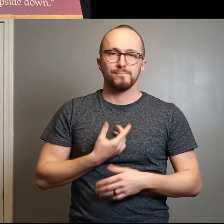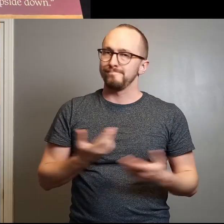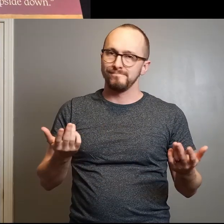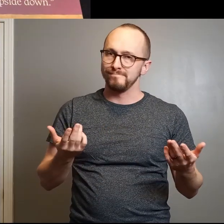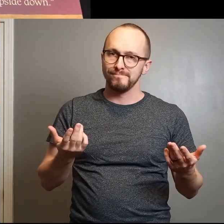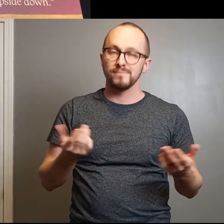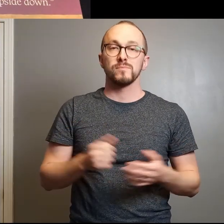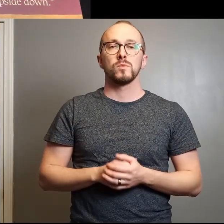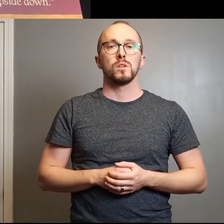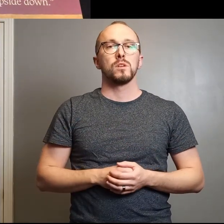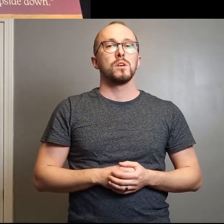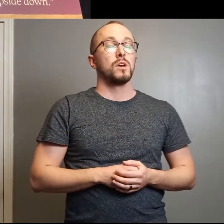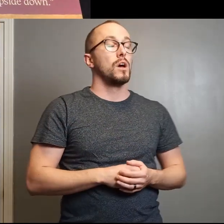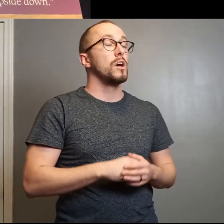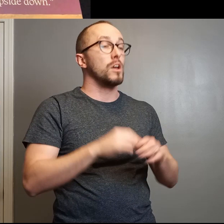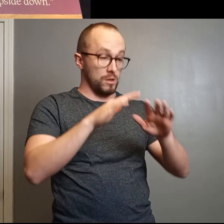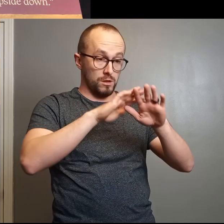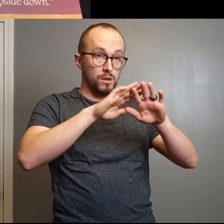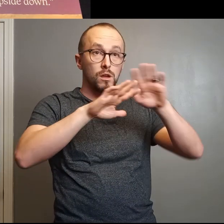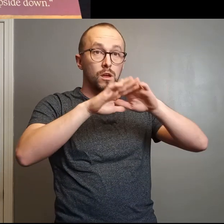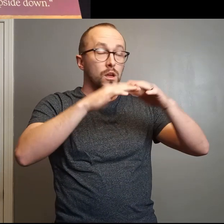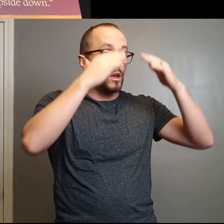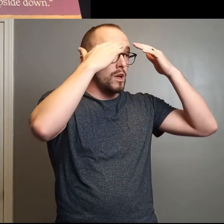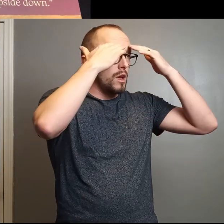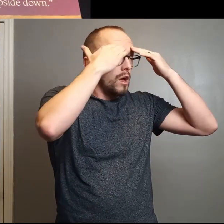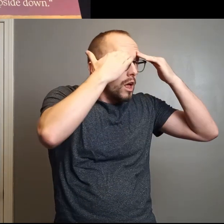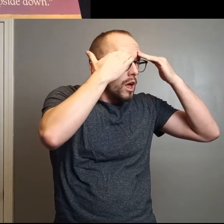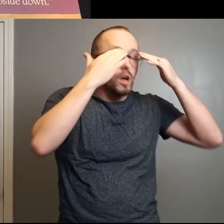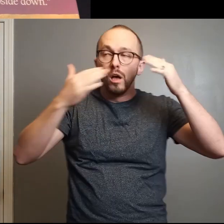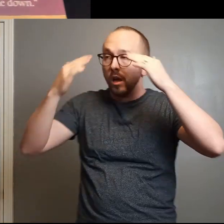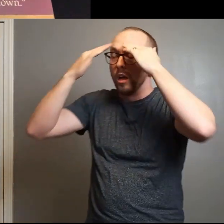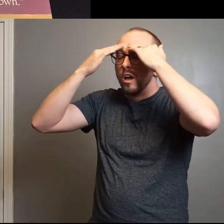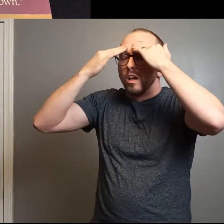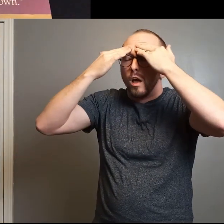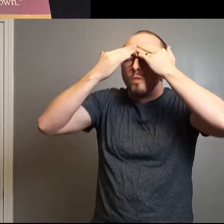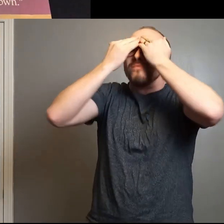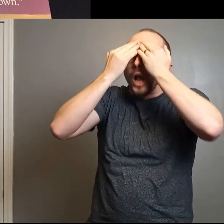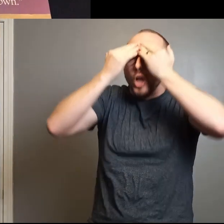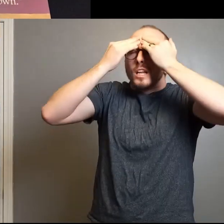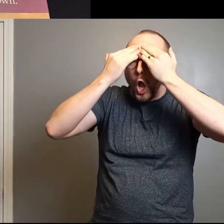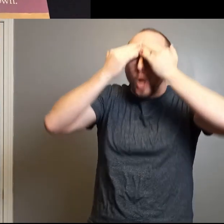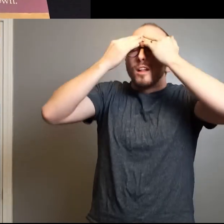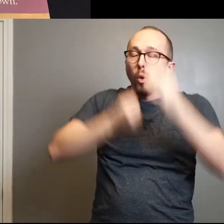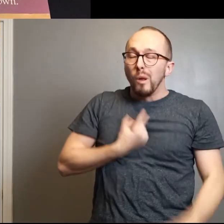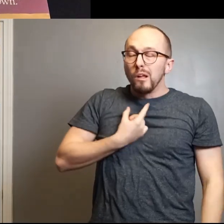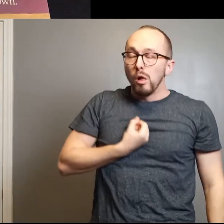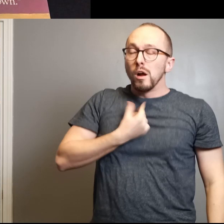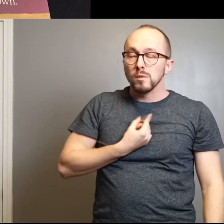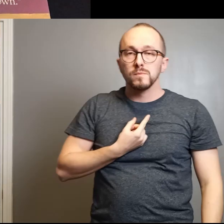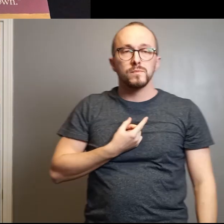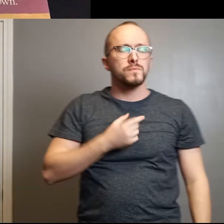Press your fingers over your eyeballs. Hic, hic, hic. Drink some